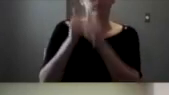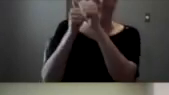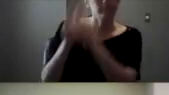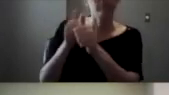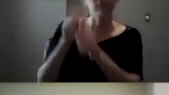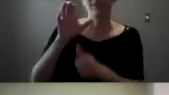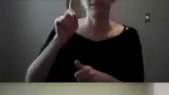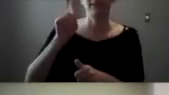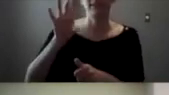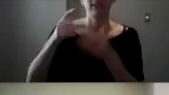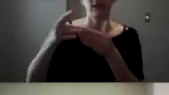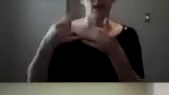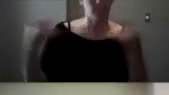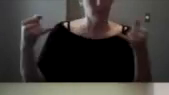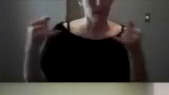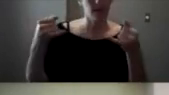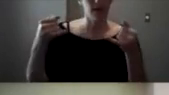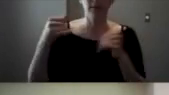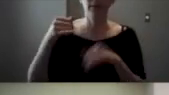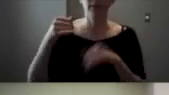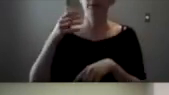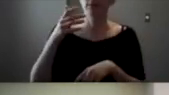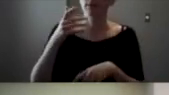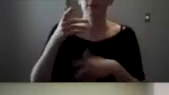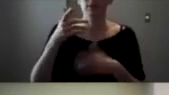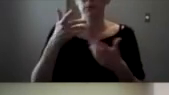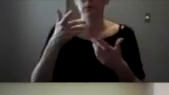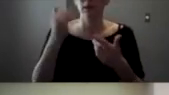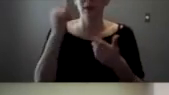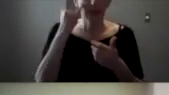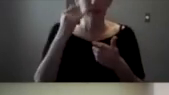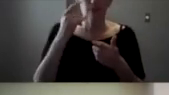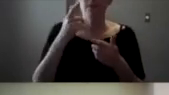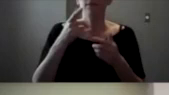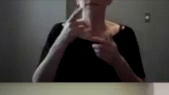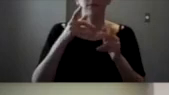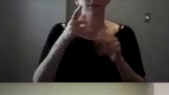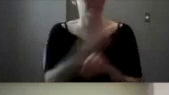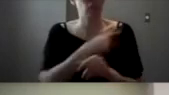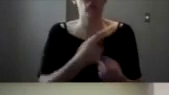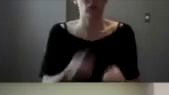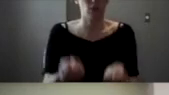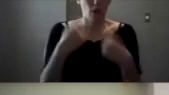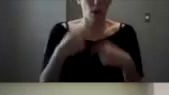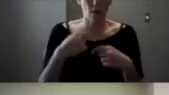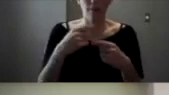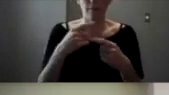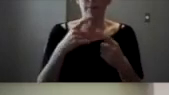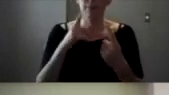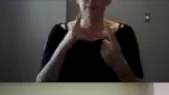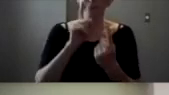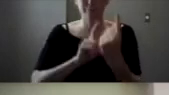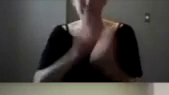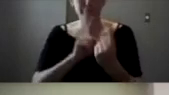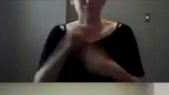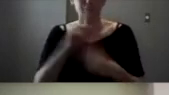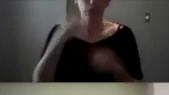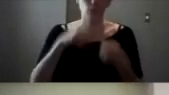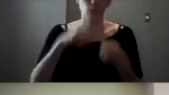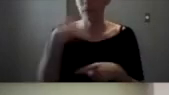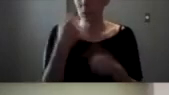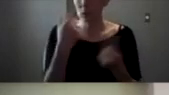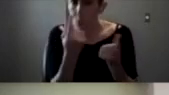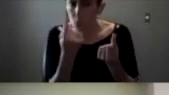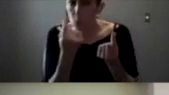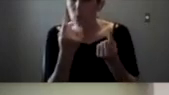decisions about what to do during face-to-face clinical visits, as well as integrating their local, regional, statewide,